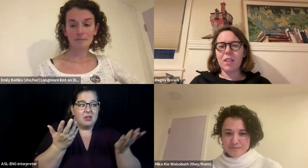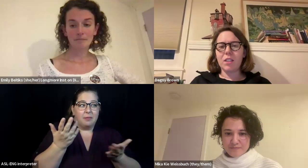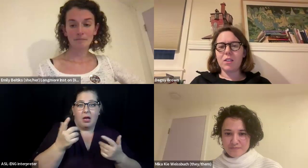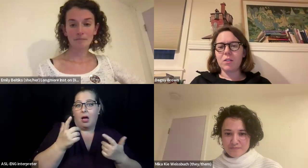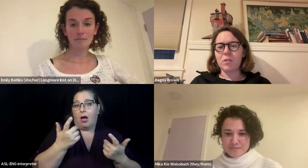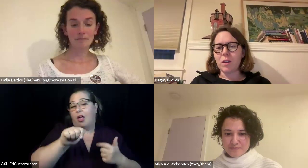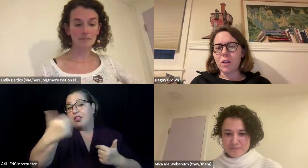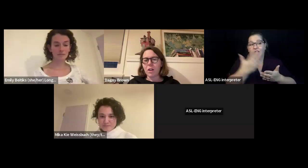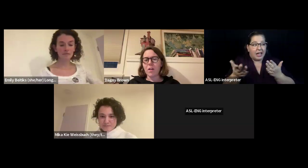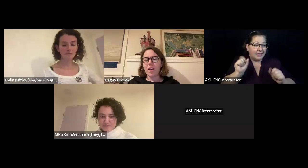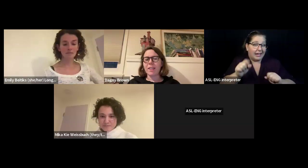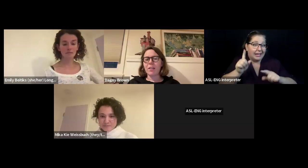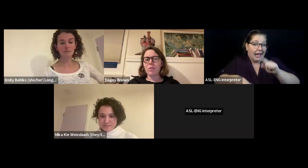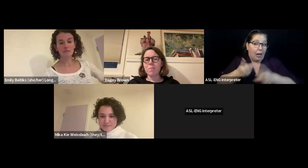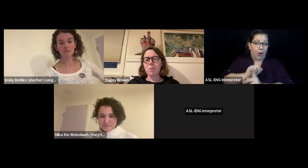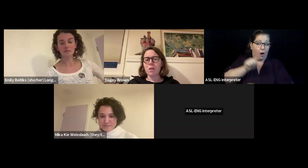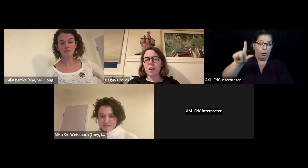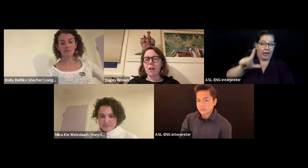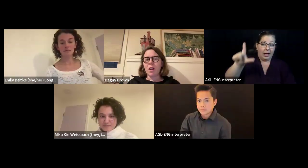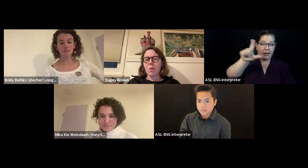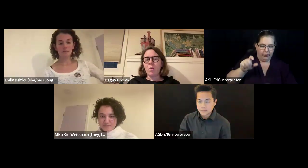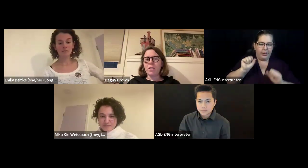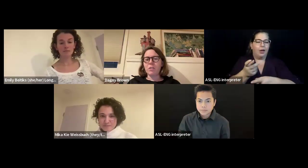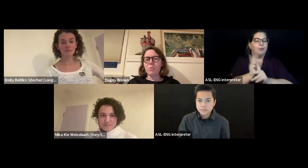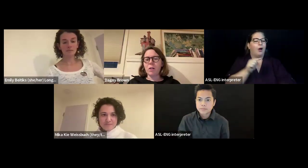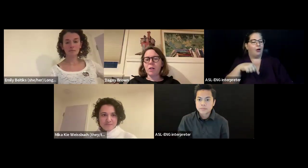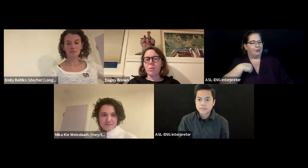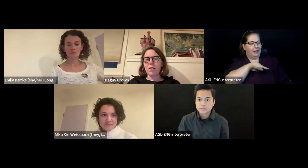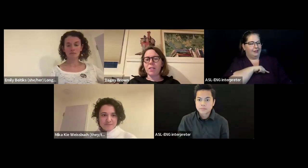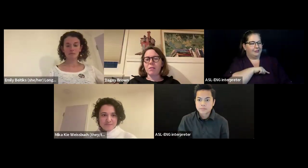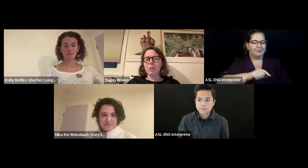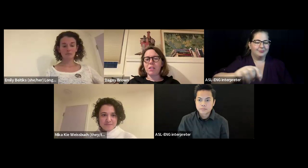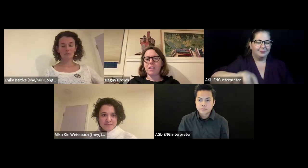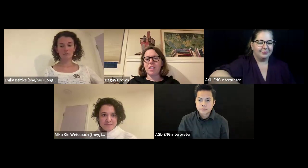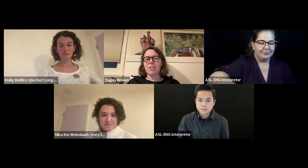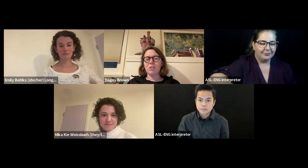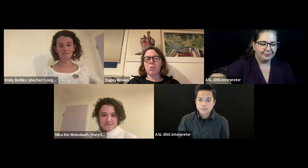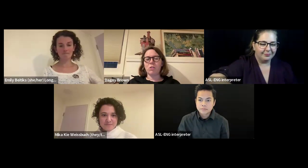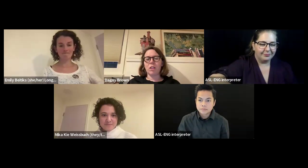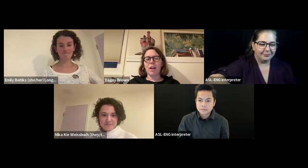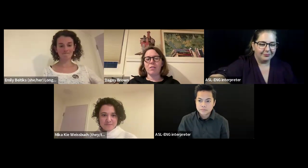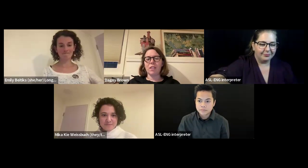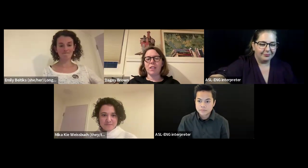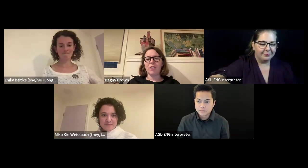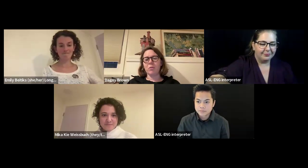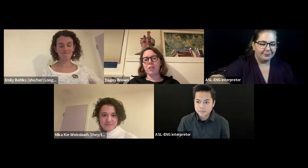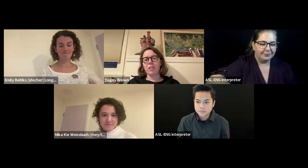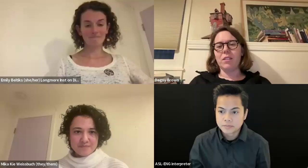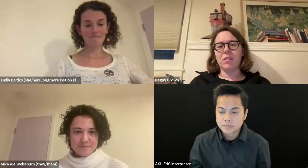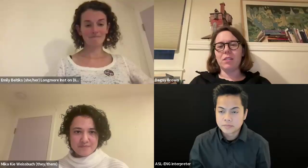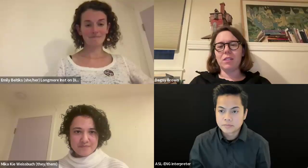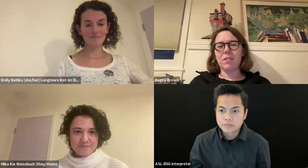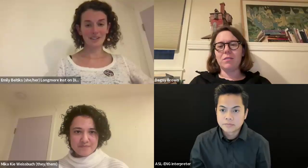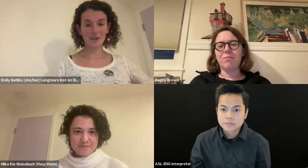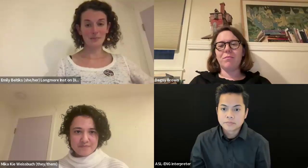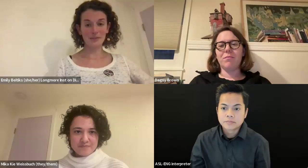Thank you. Okay. Leroy Moore, would you work with disability justice cultural house in Oakland?